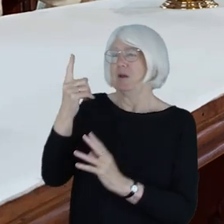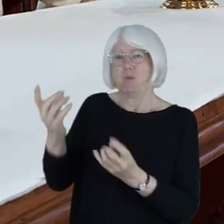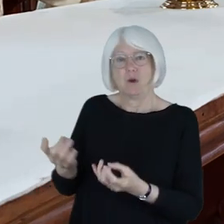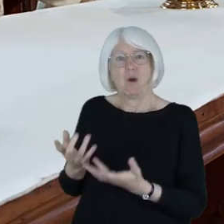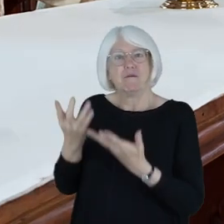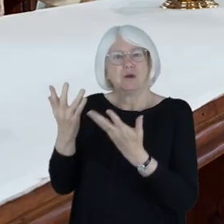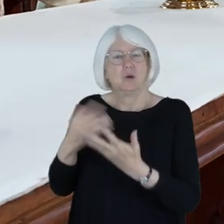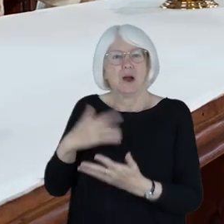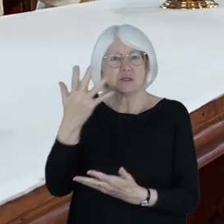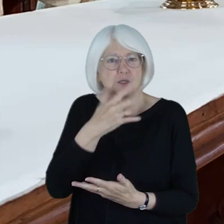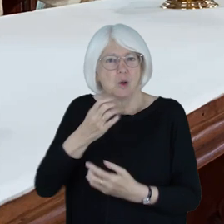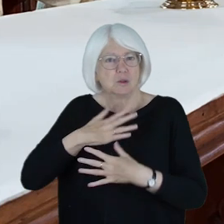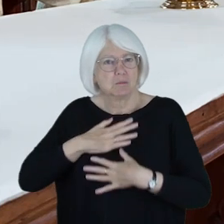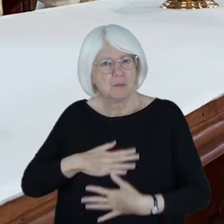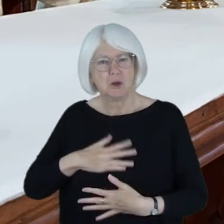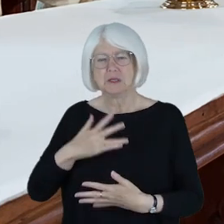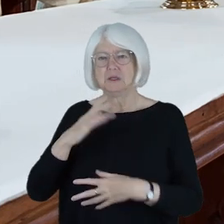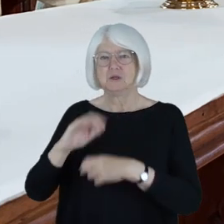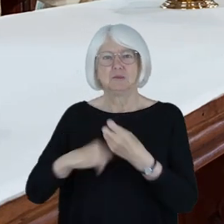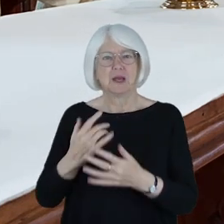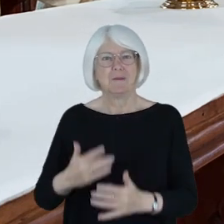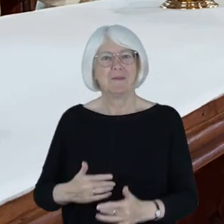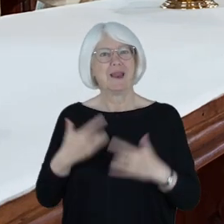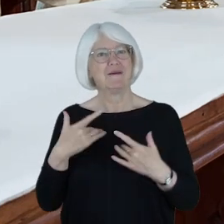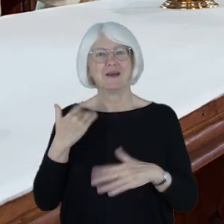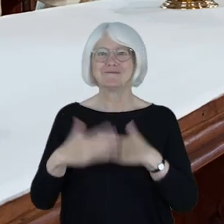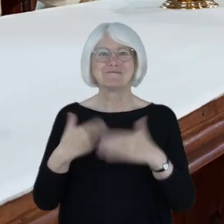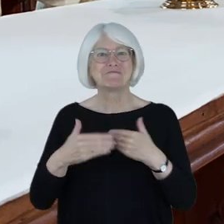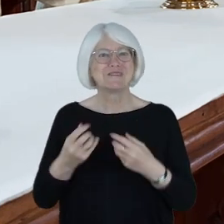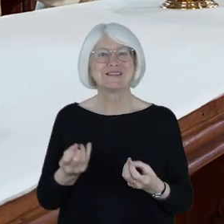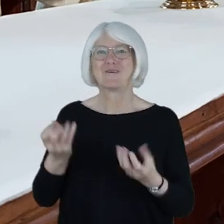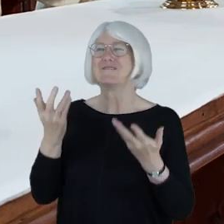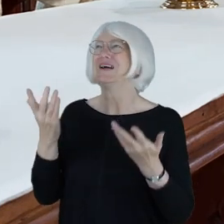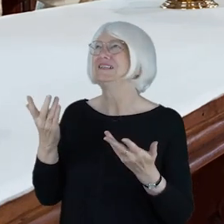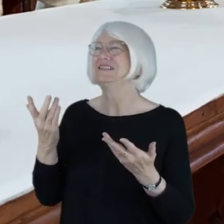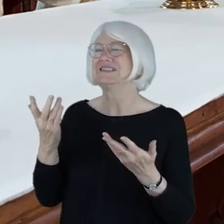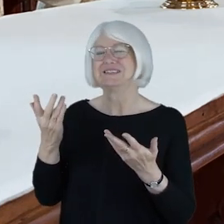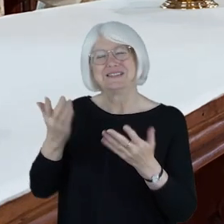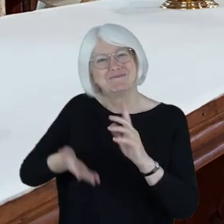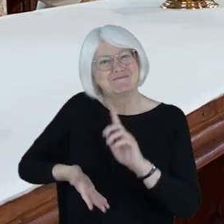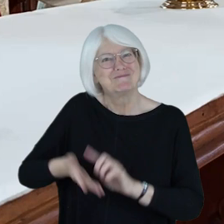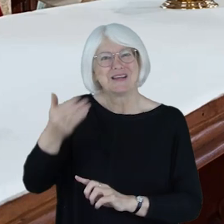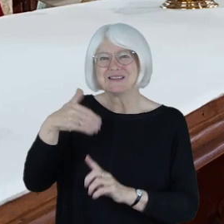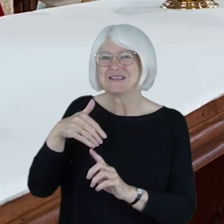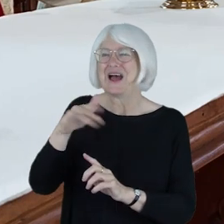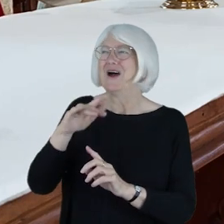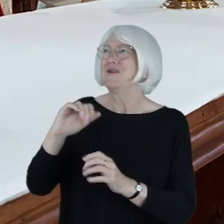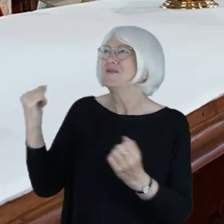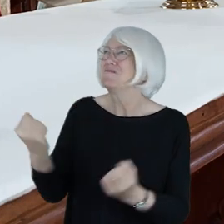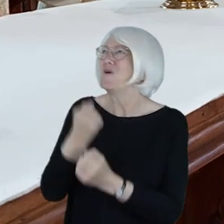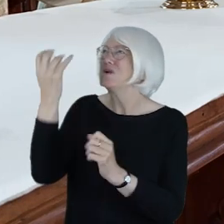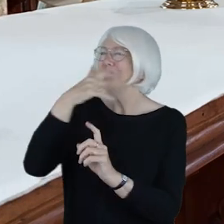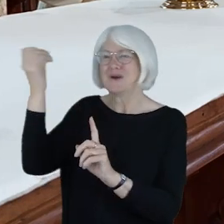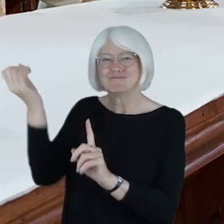him we offer you our souls and bodies to be a living sacrifice. Send us out in the power of